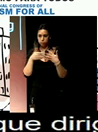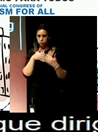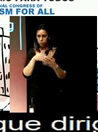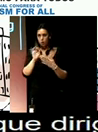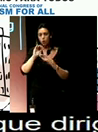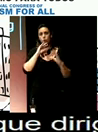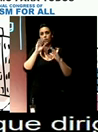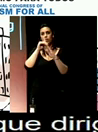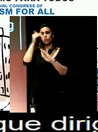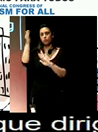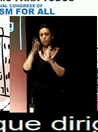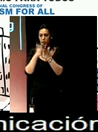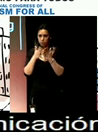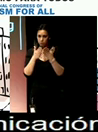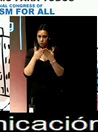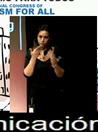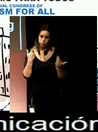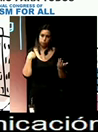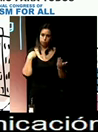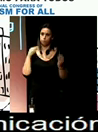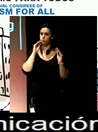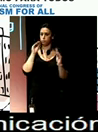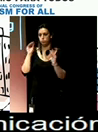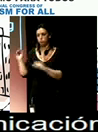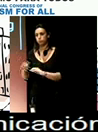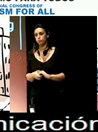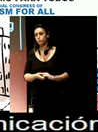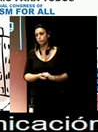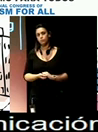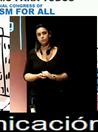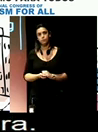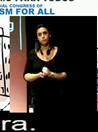that take care with the direct customer care.